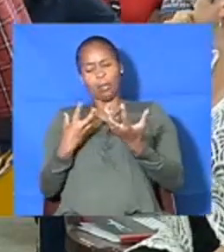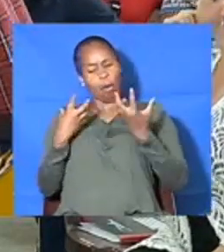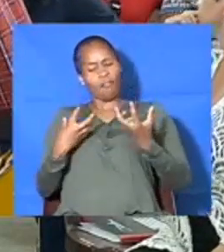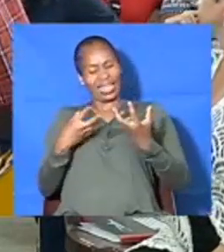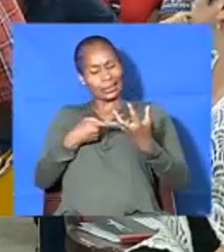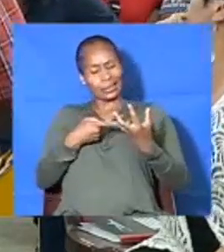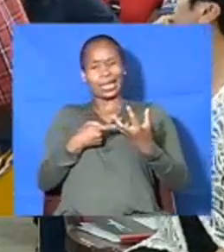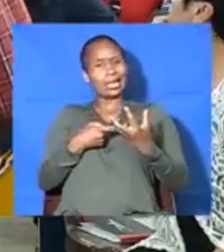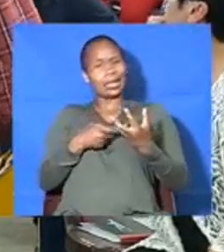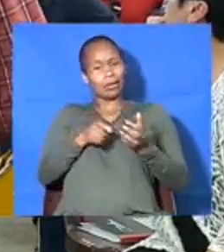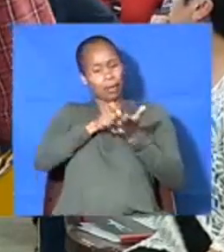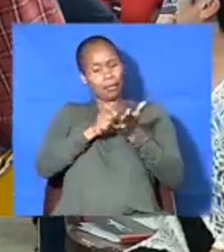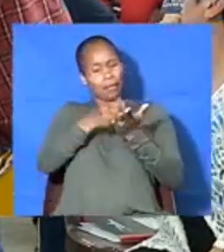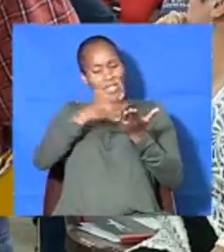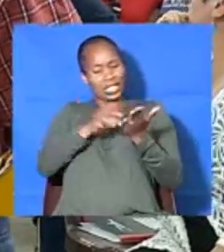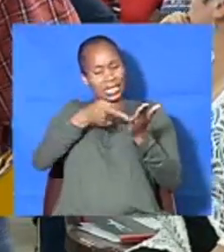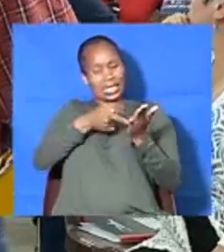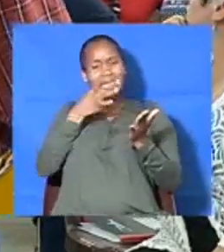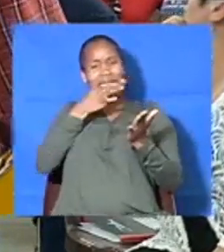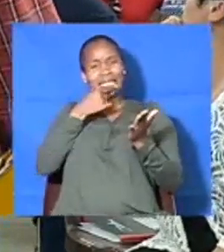My name is